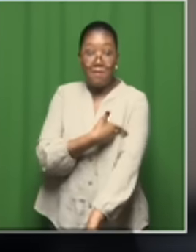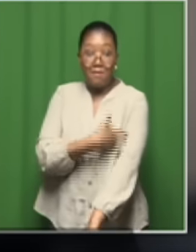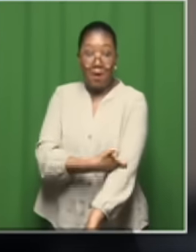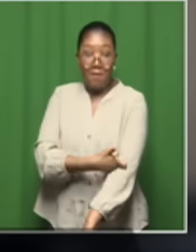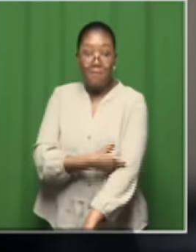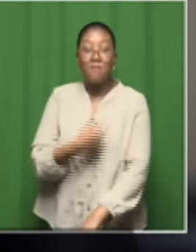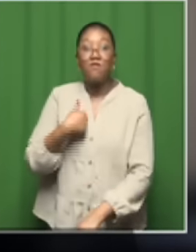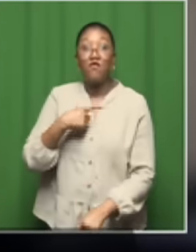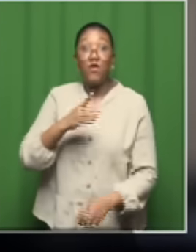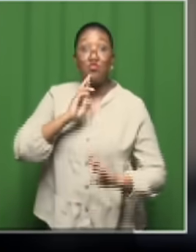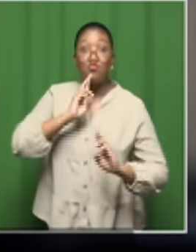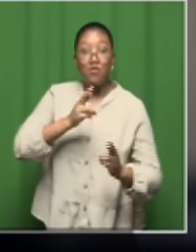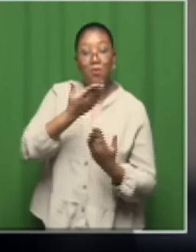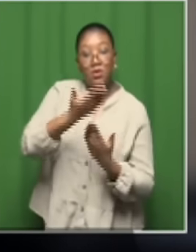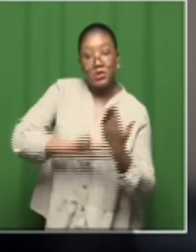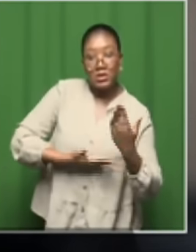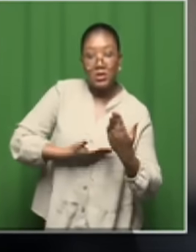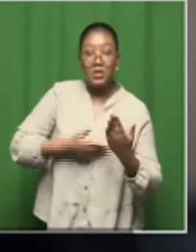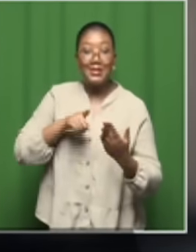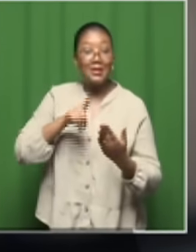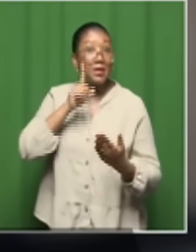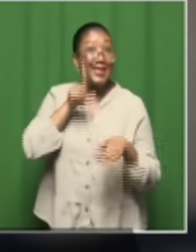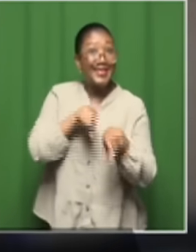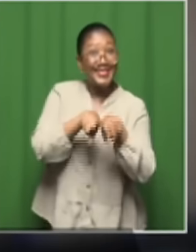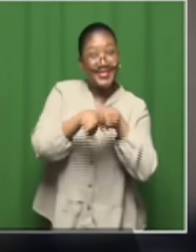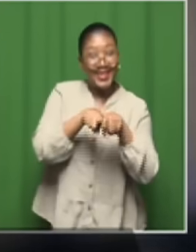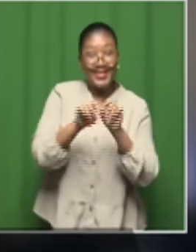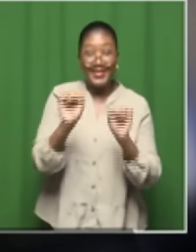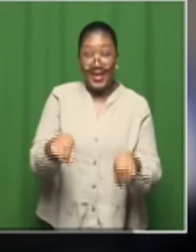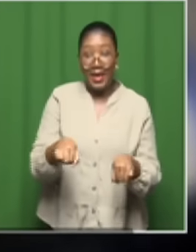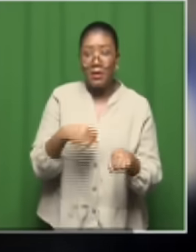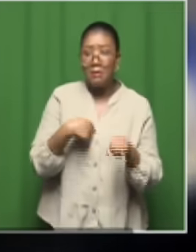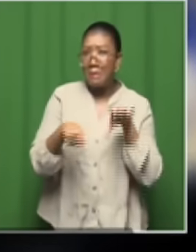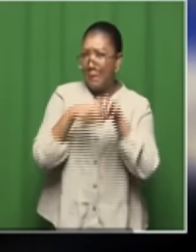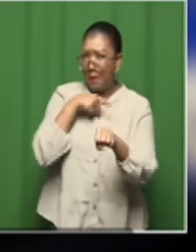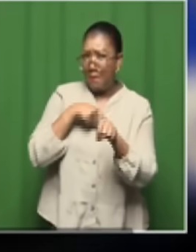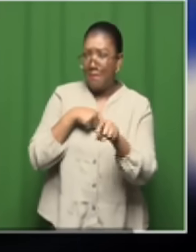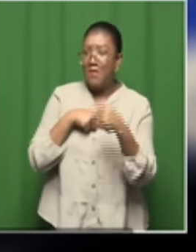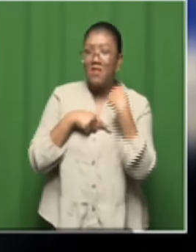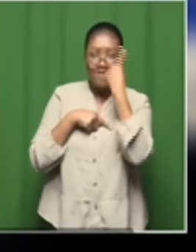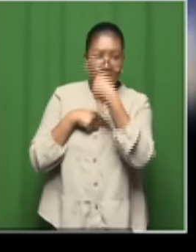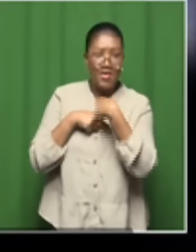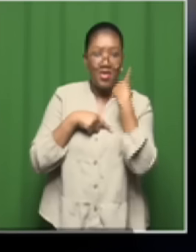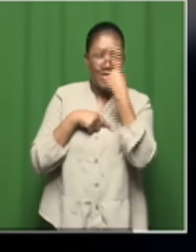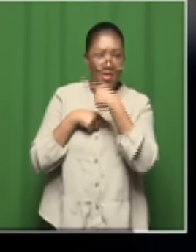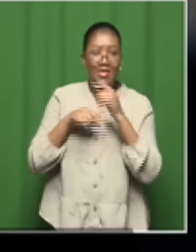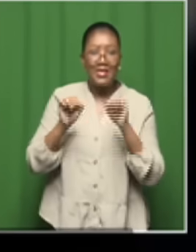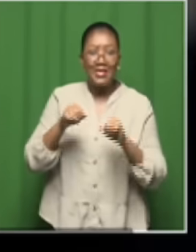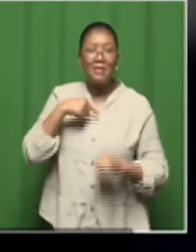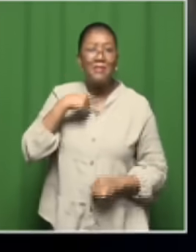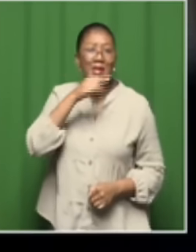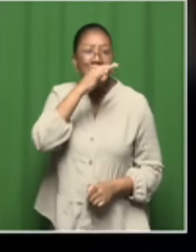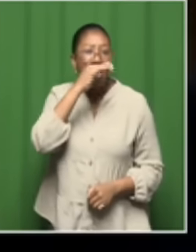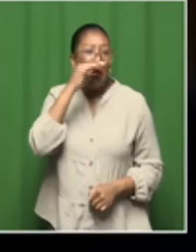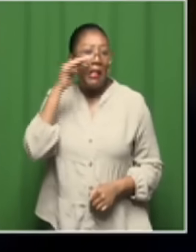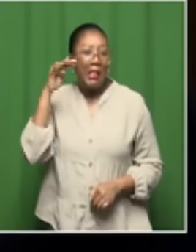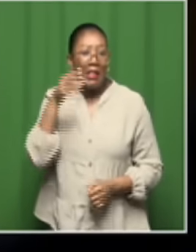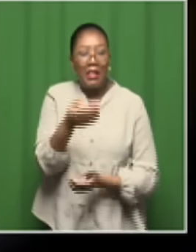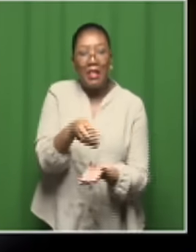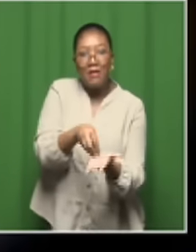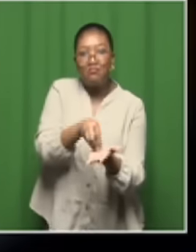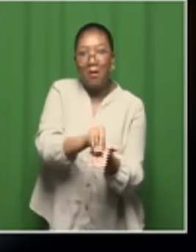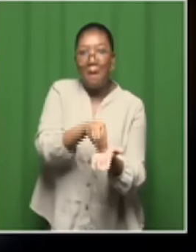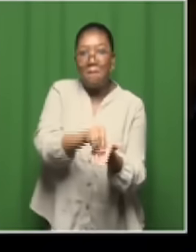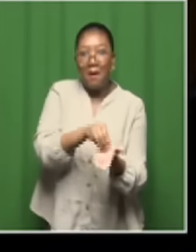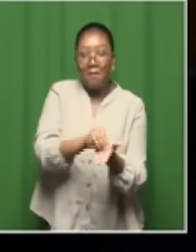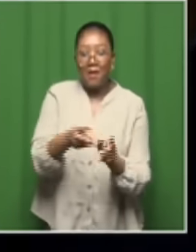intoxication in your system. Ne? Are you with me? Because I can see that you are smelling of dacha and